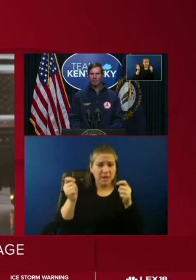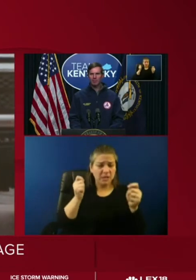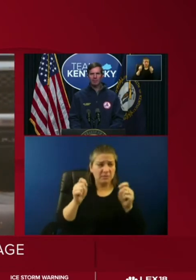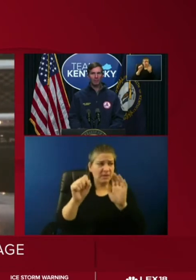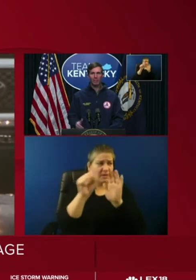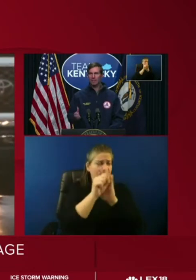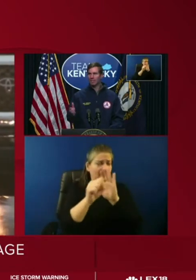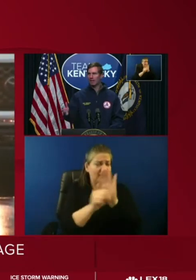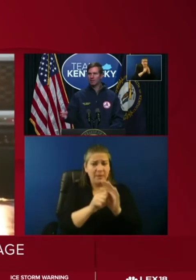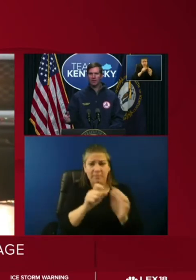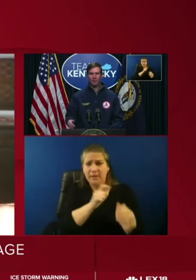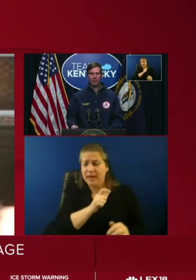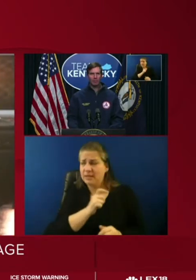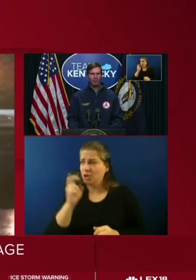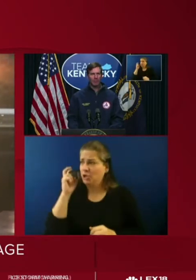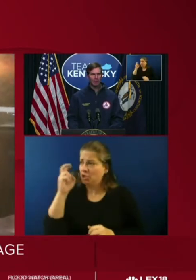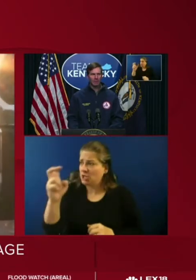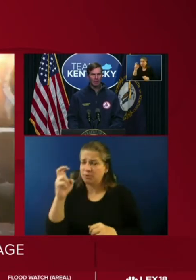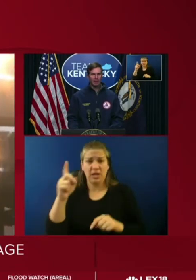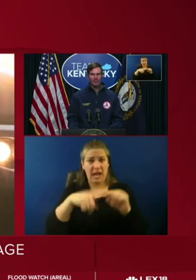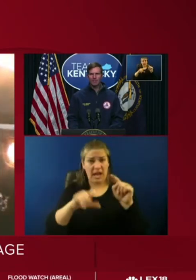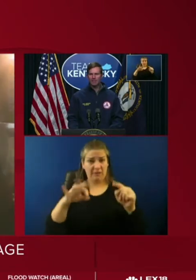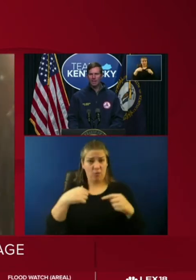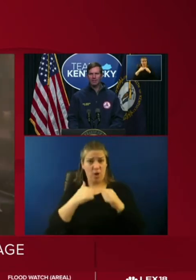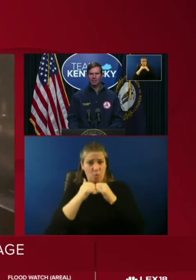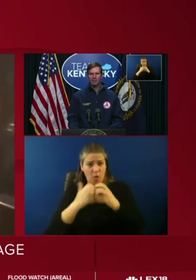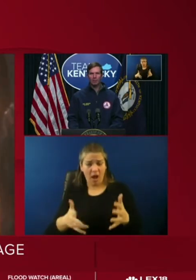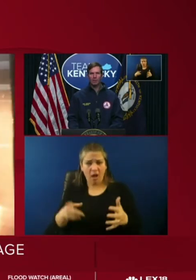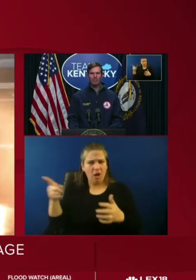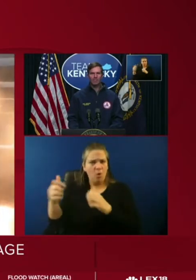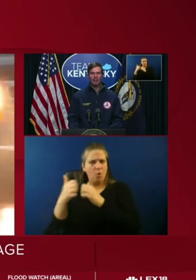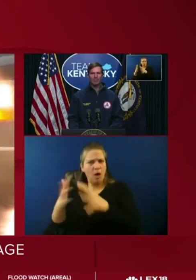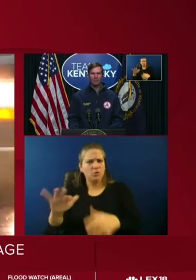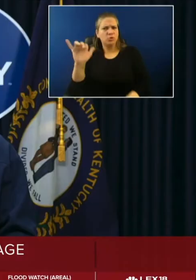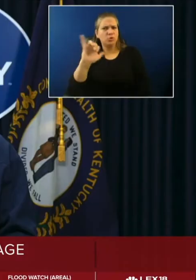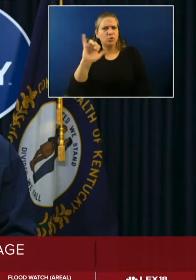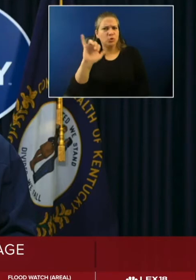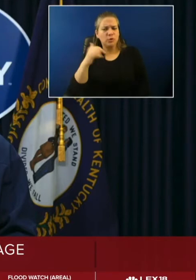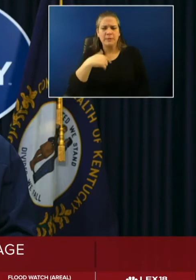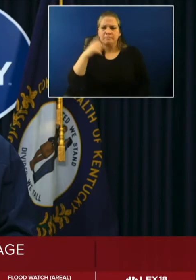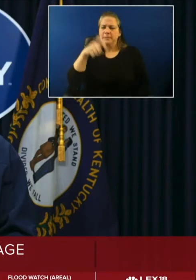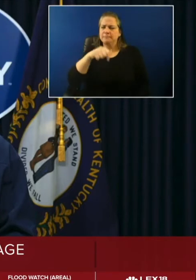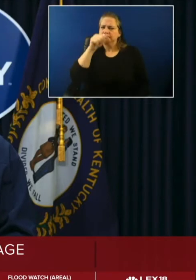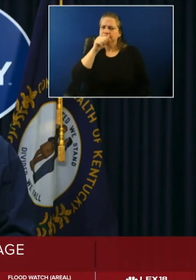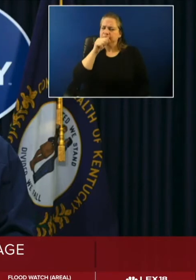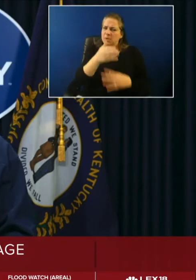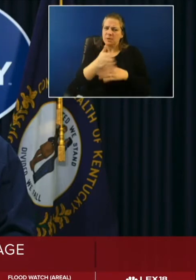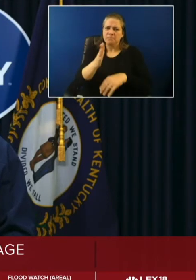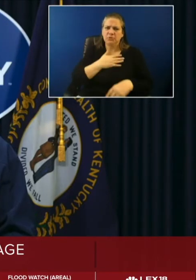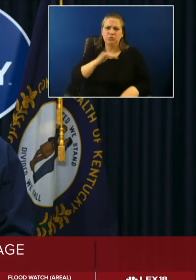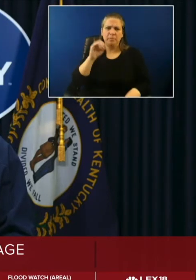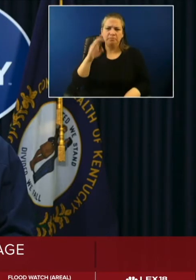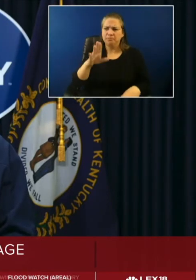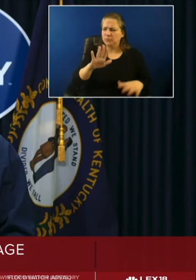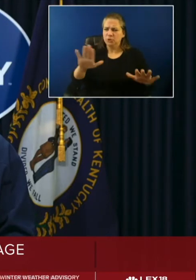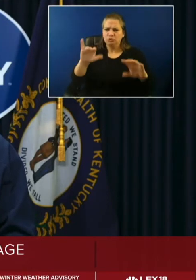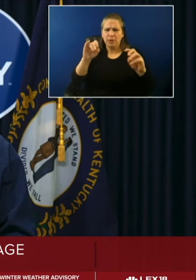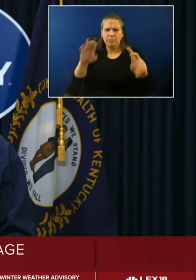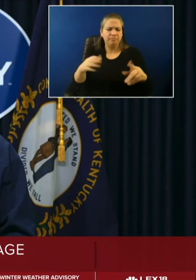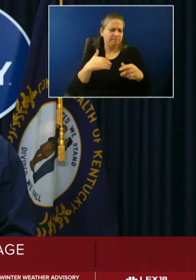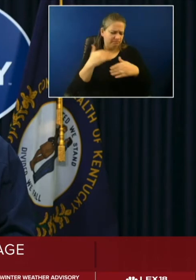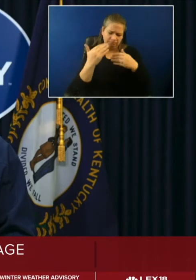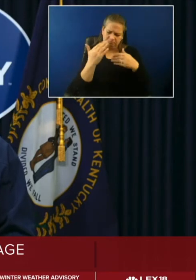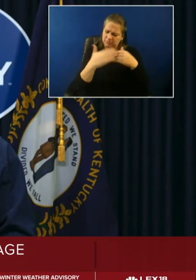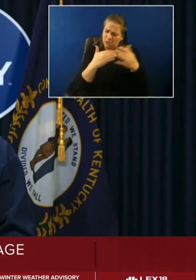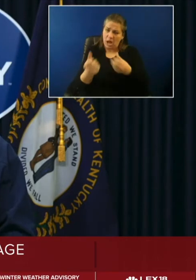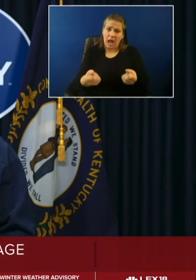transportation cabinet, because if we get tired, other people get tired. We have a job to do, and no matter how many days we got to show up,